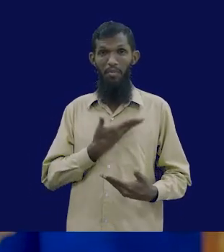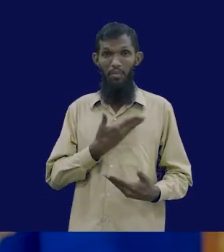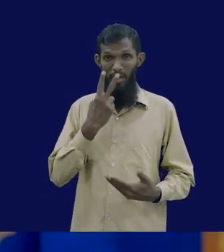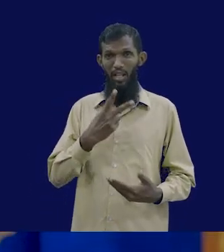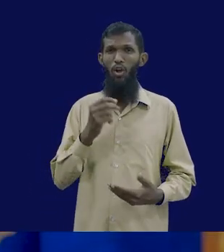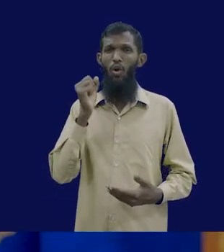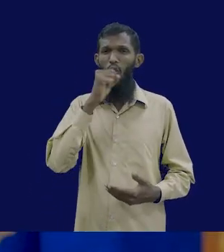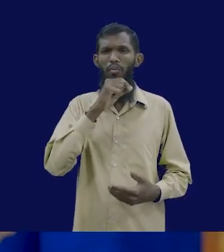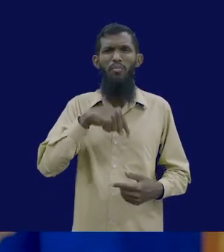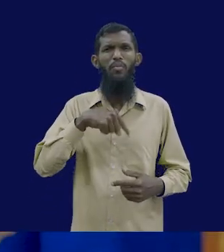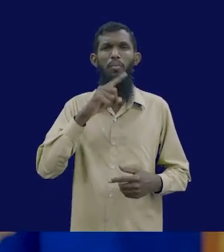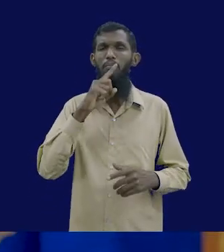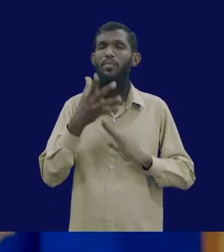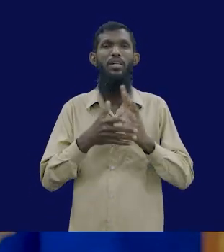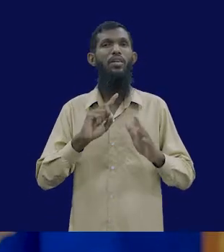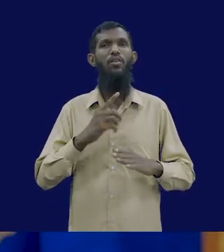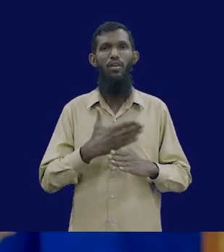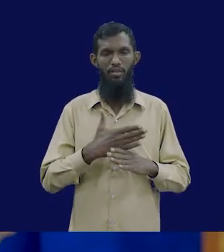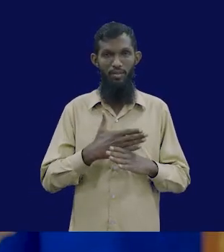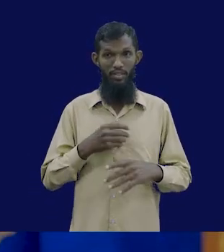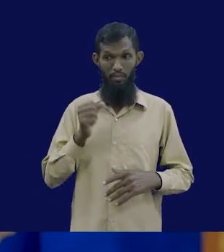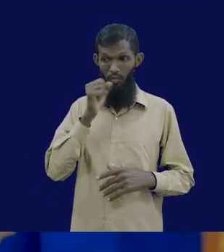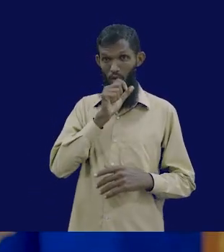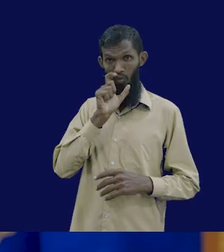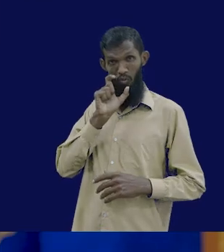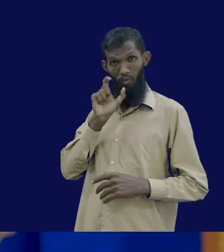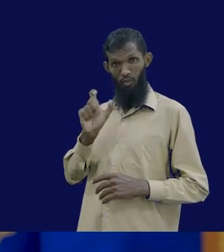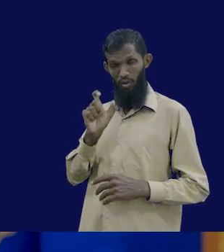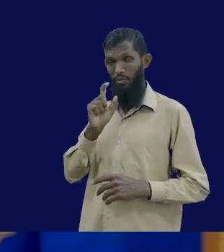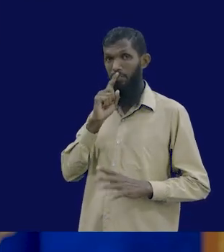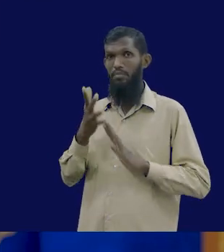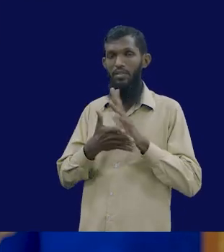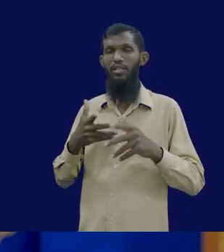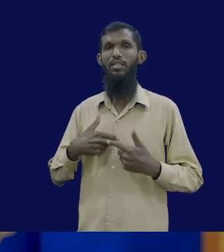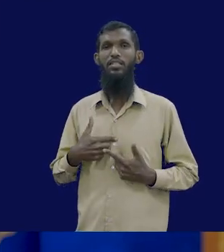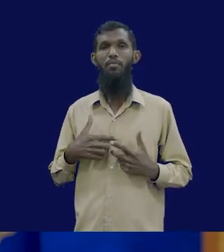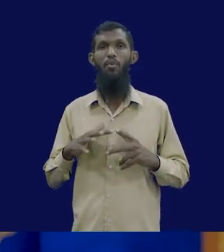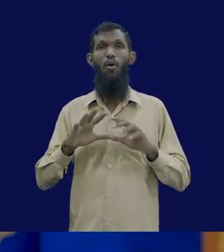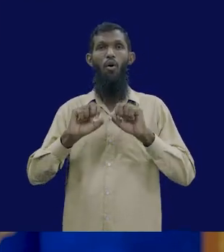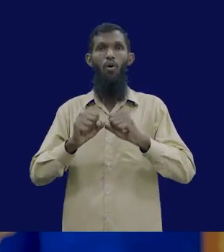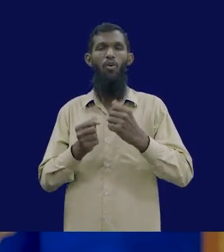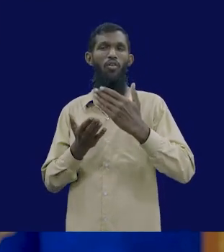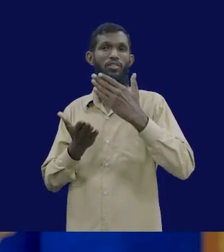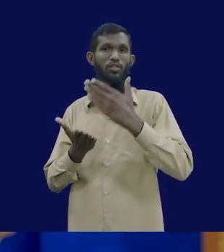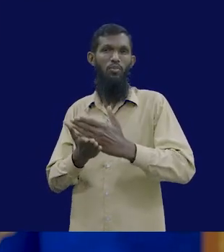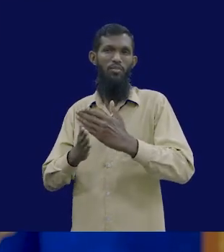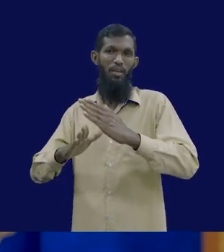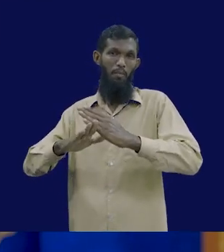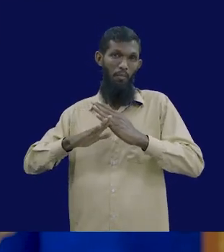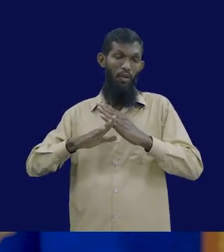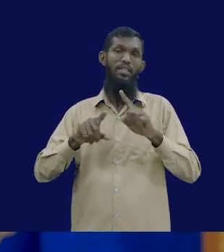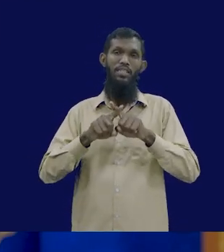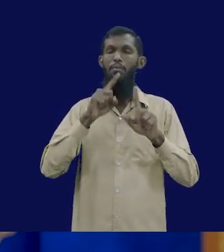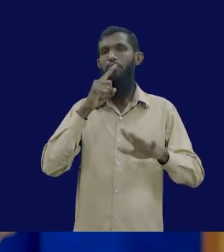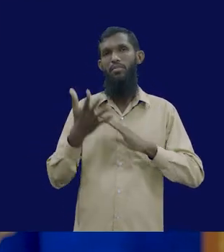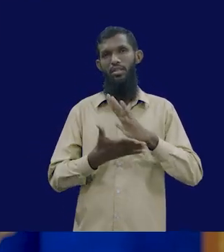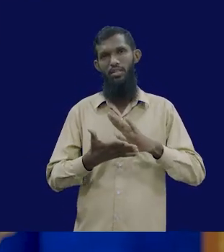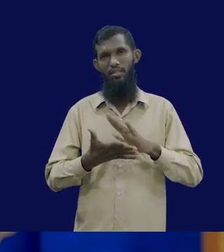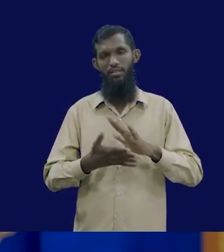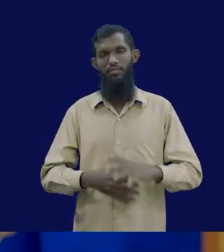fasting. Linguistically, it means to withhold from something, to abstain from something.